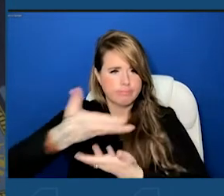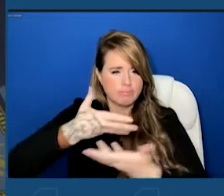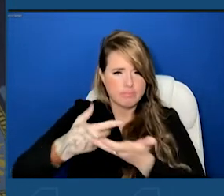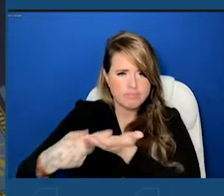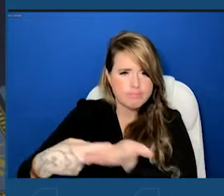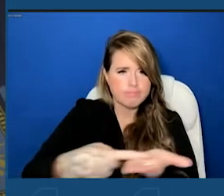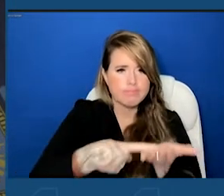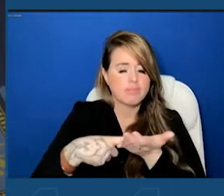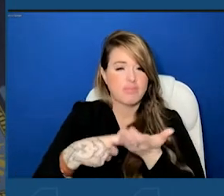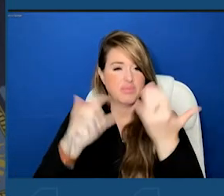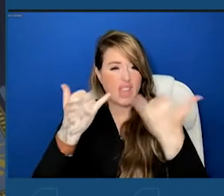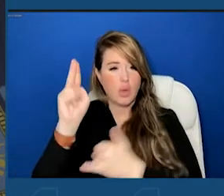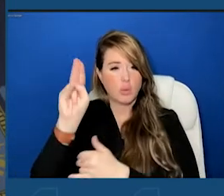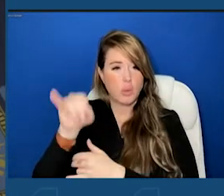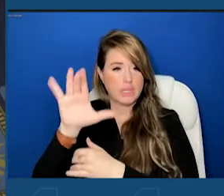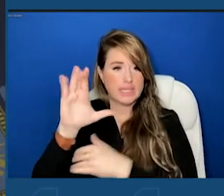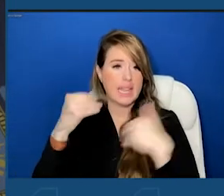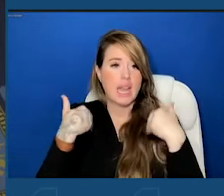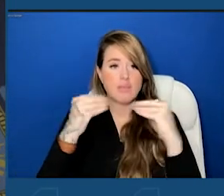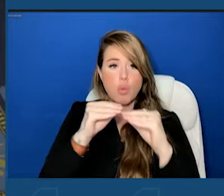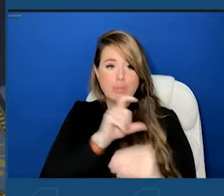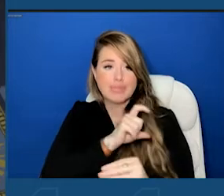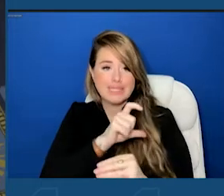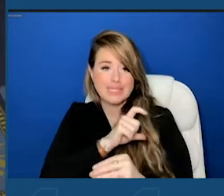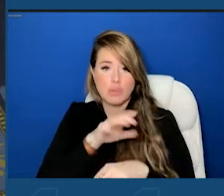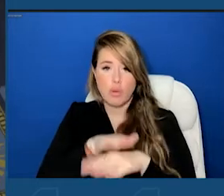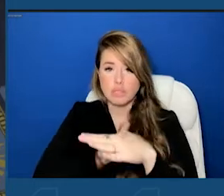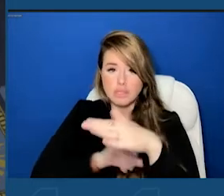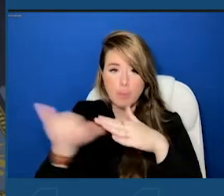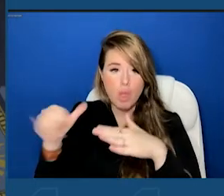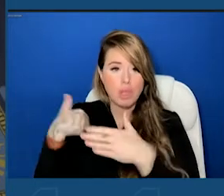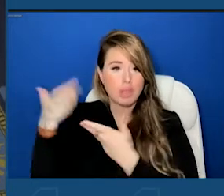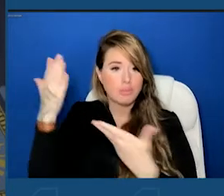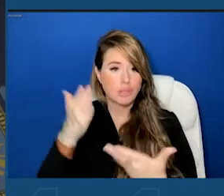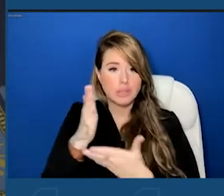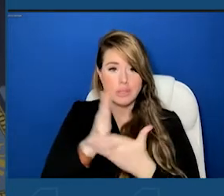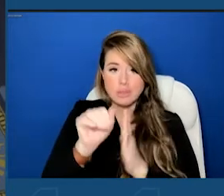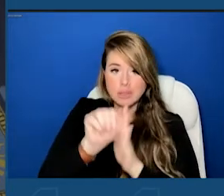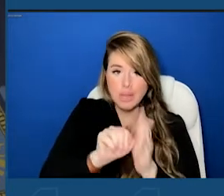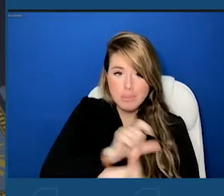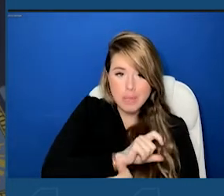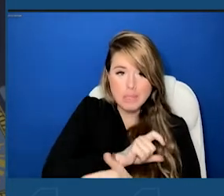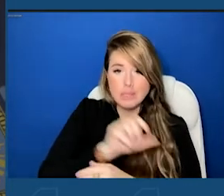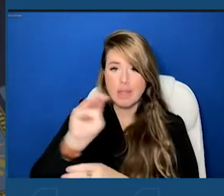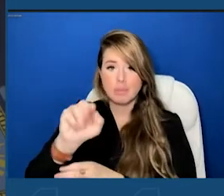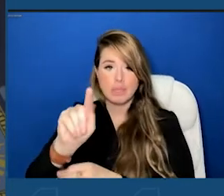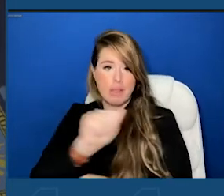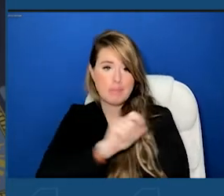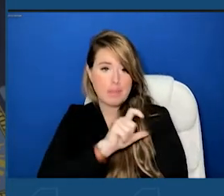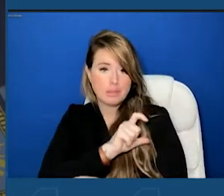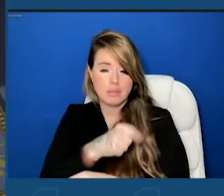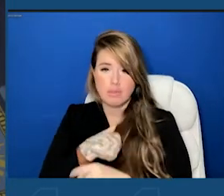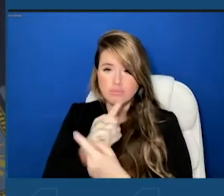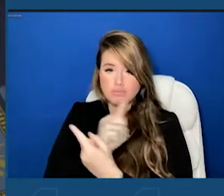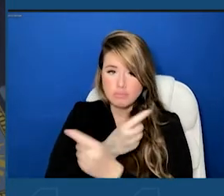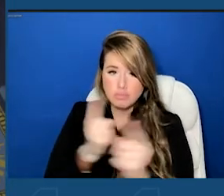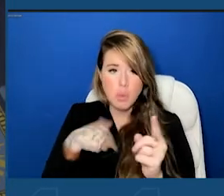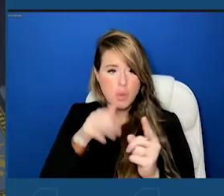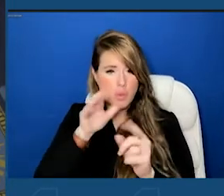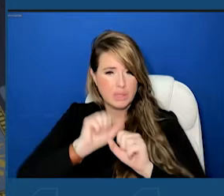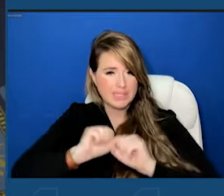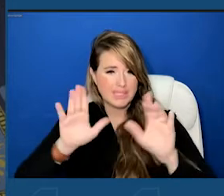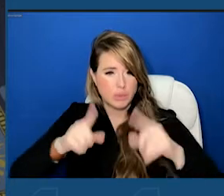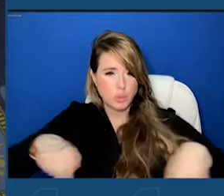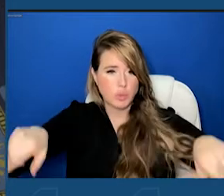more police officers on the subways. I brought in state police and MTA police and said, we're going to redeploy you to make these subway systems